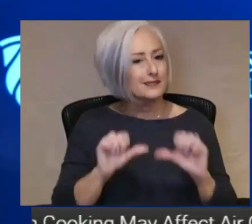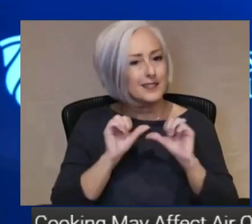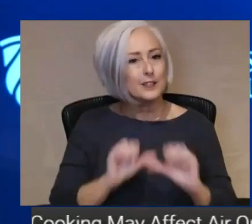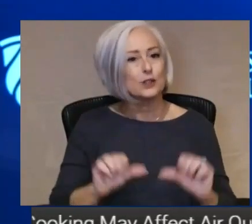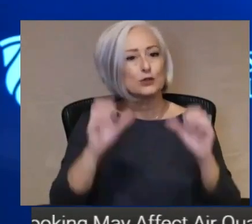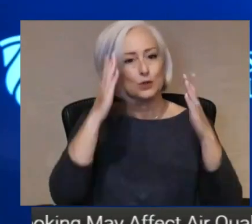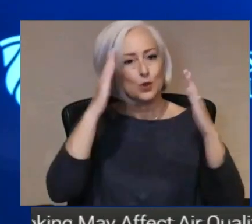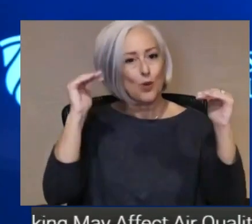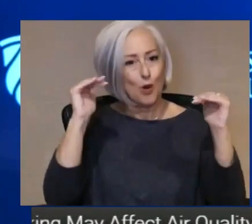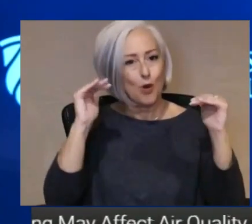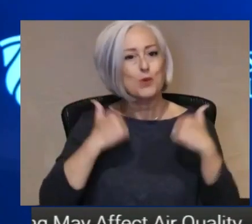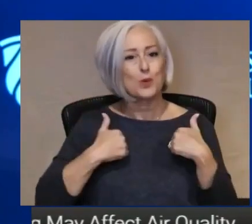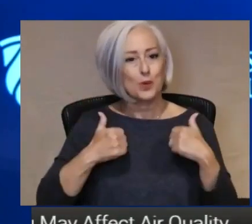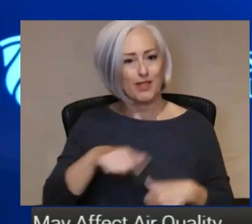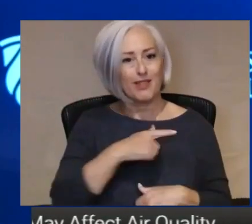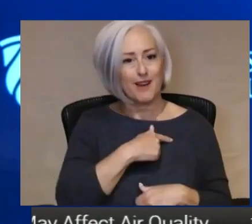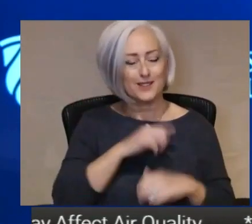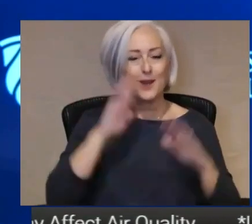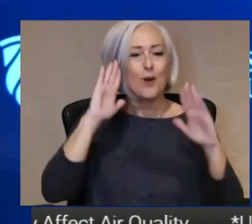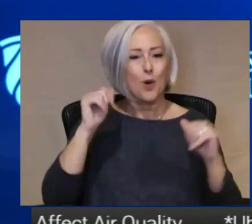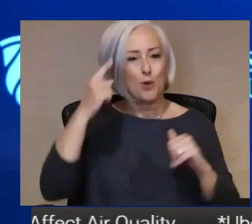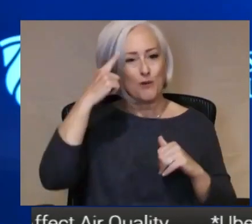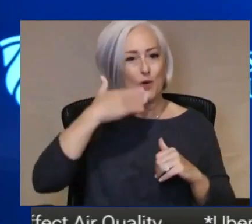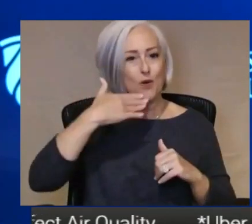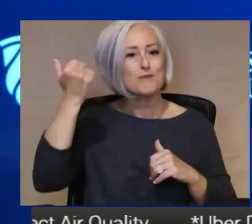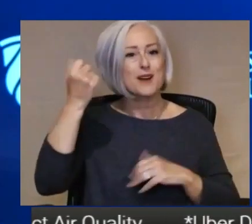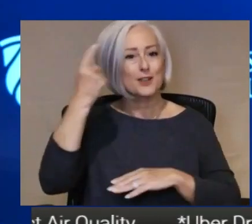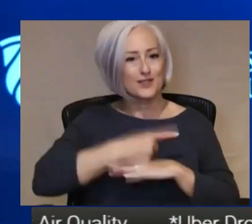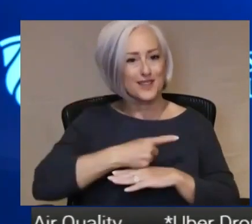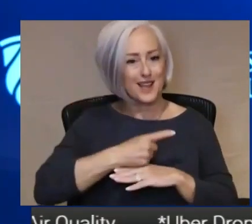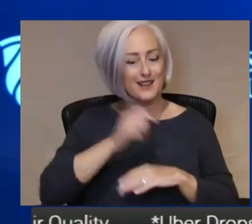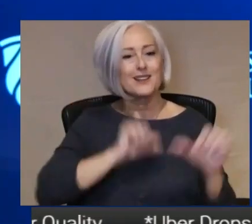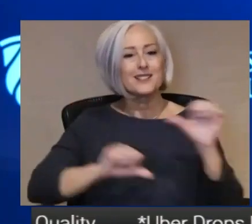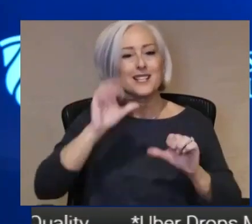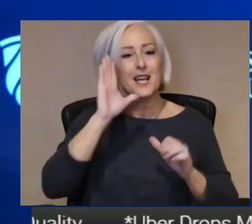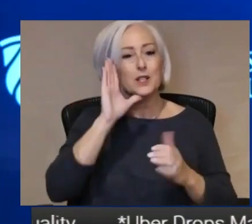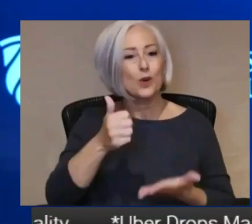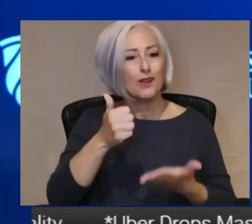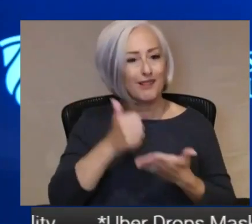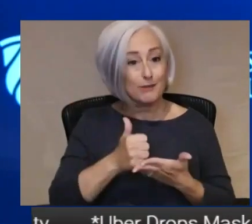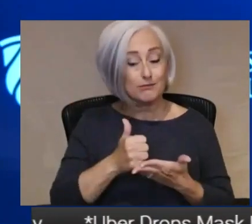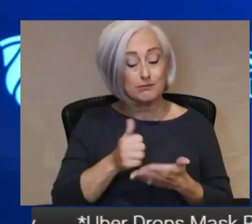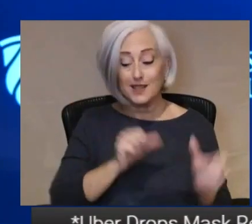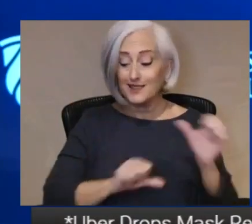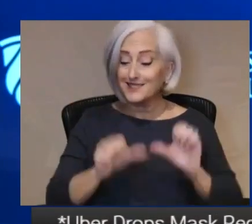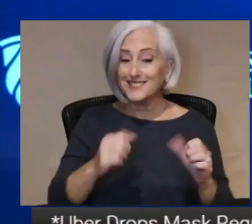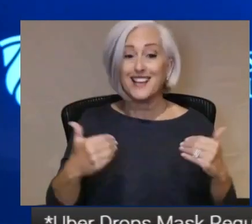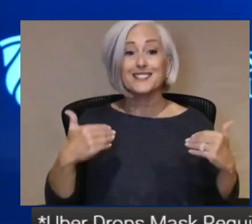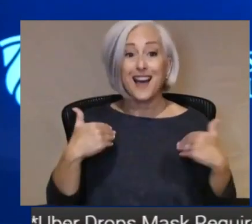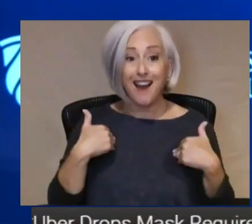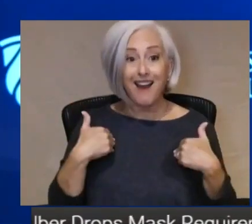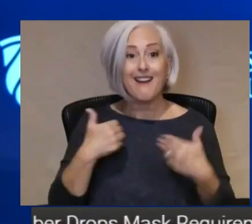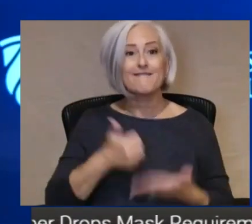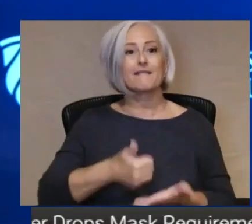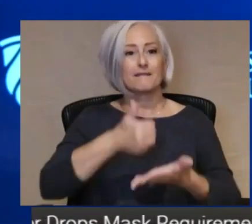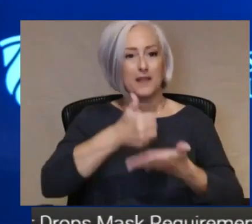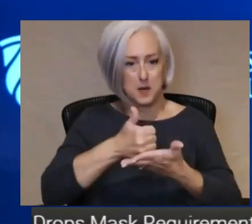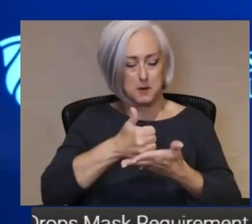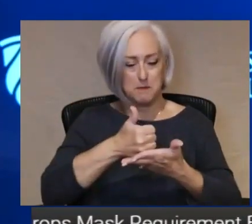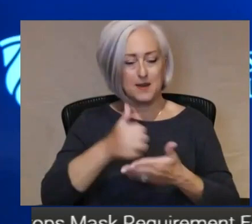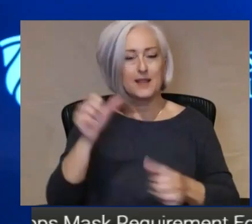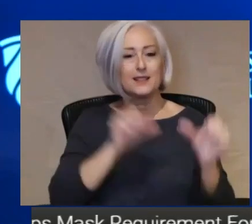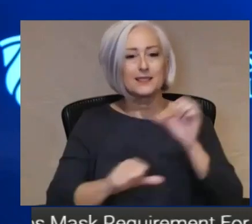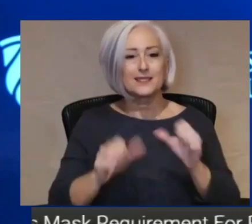hope for a better day, because science will help us, and science has helped us. And real science delivers real treatment,